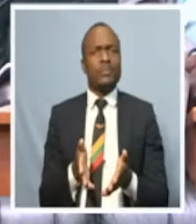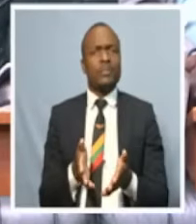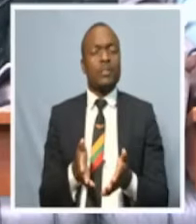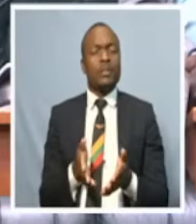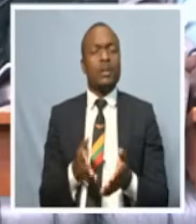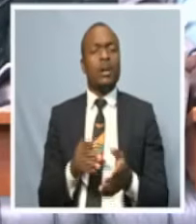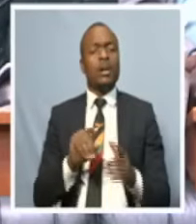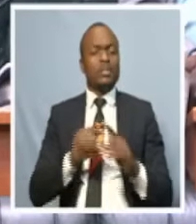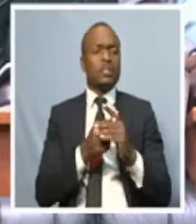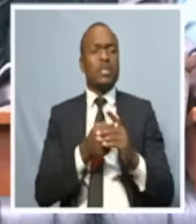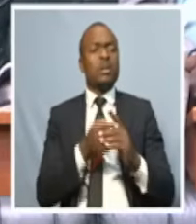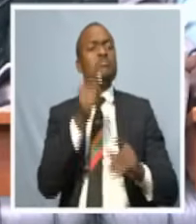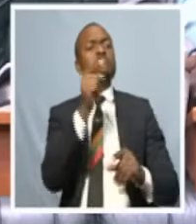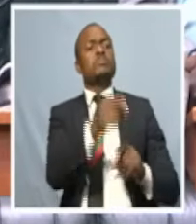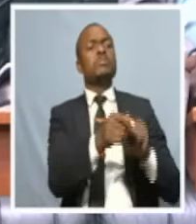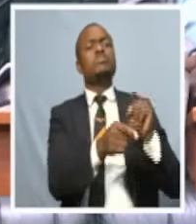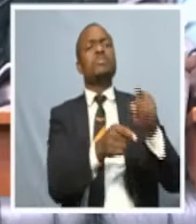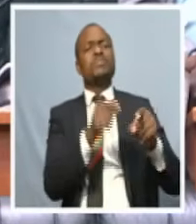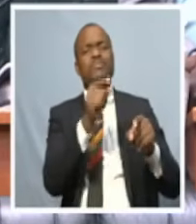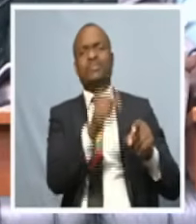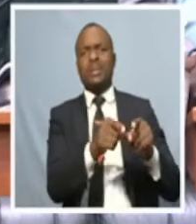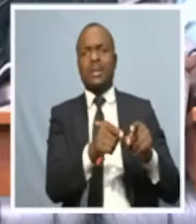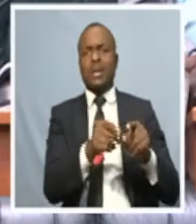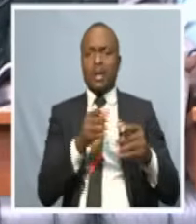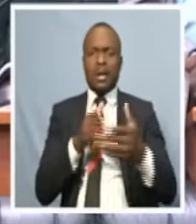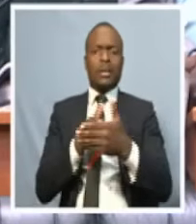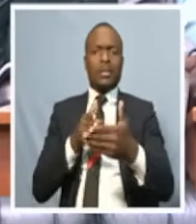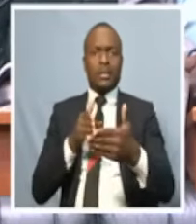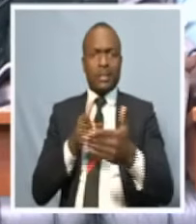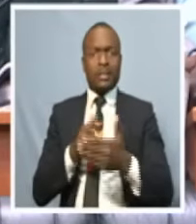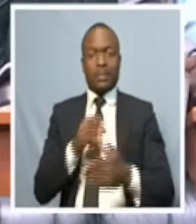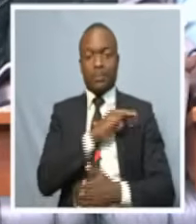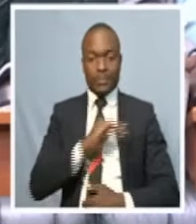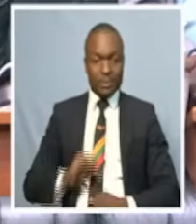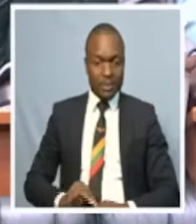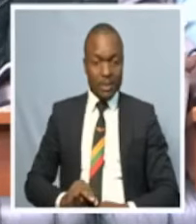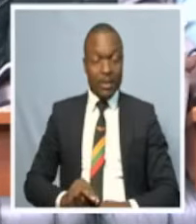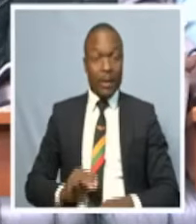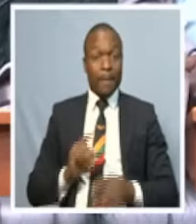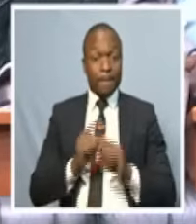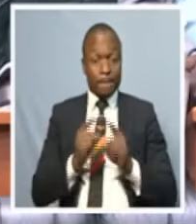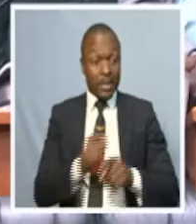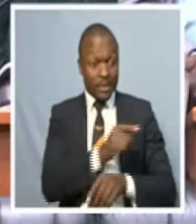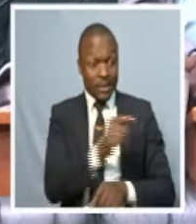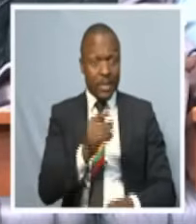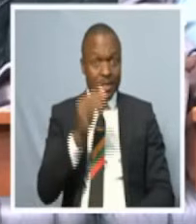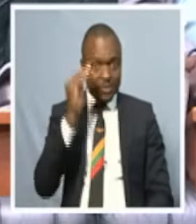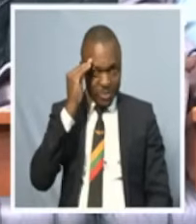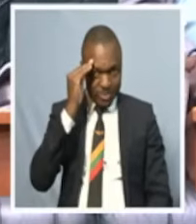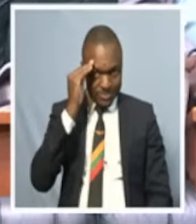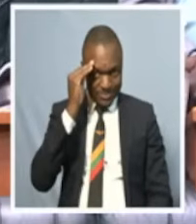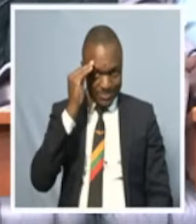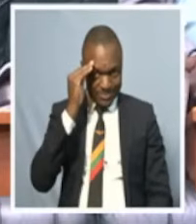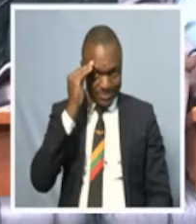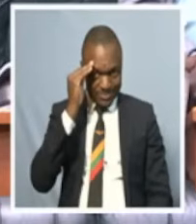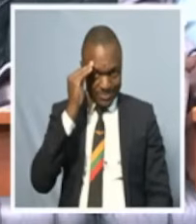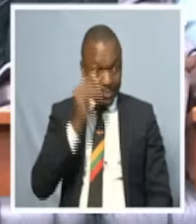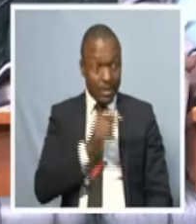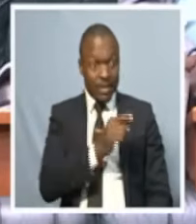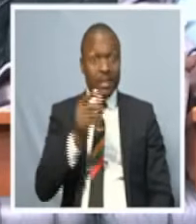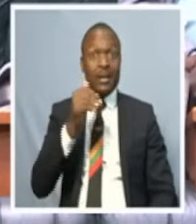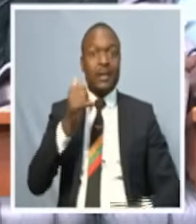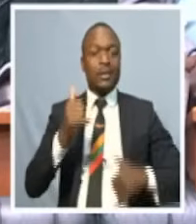make accusations against members because they know, Madam Speaker, that they